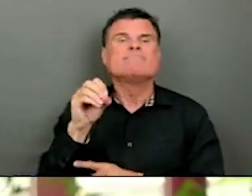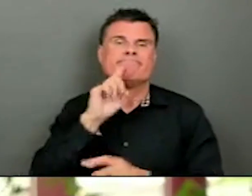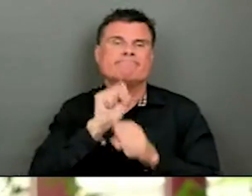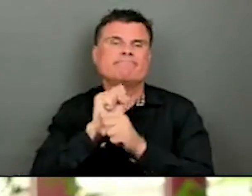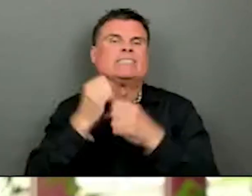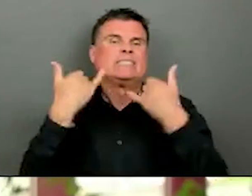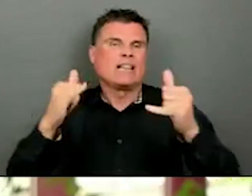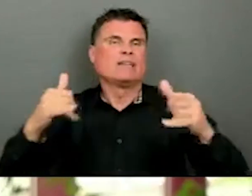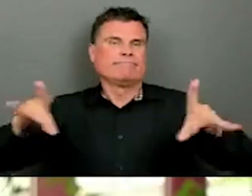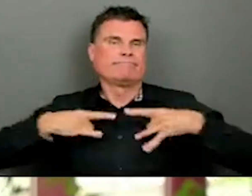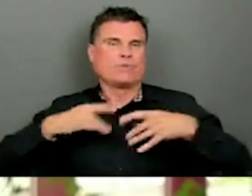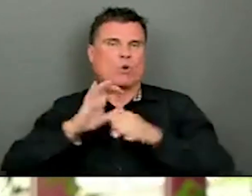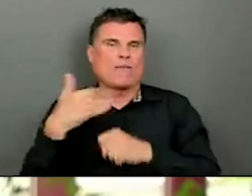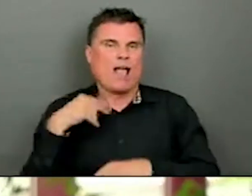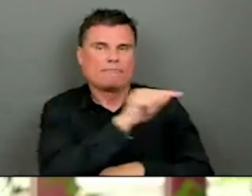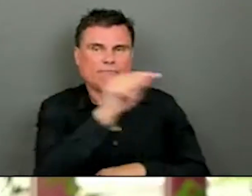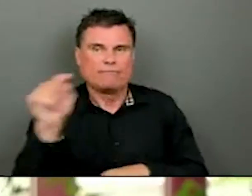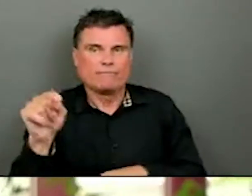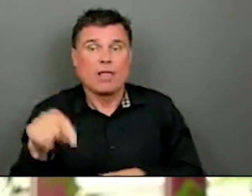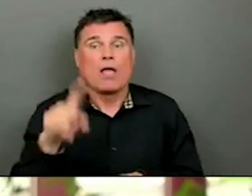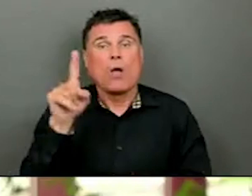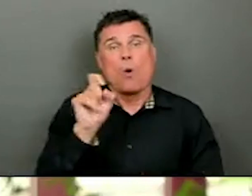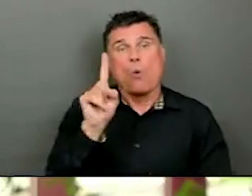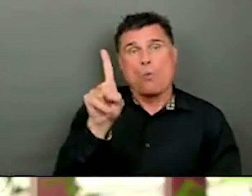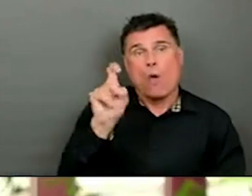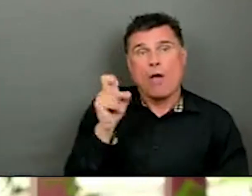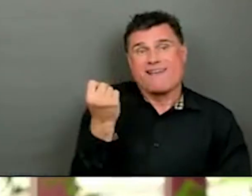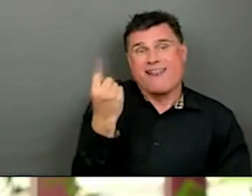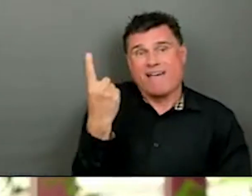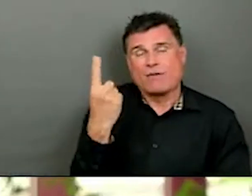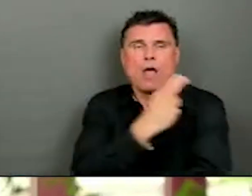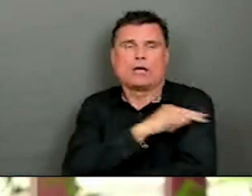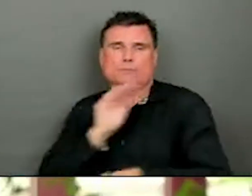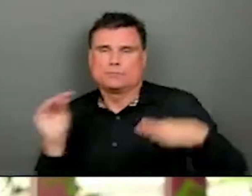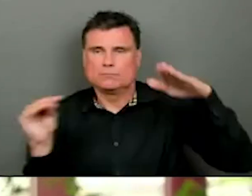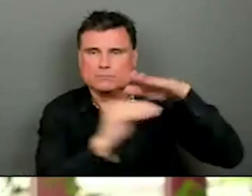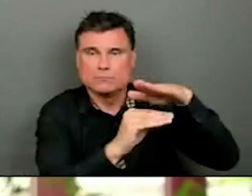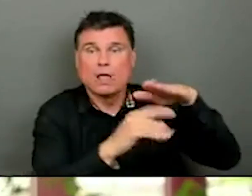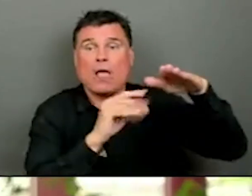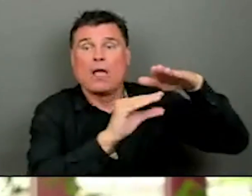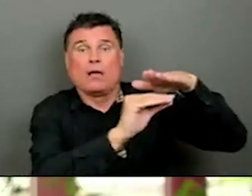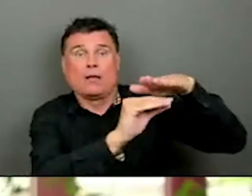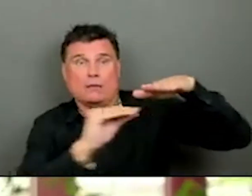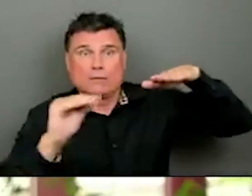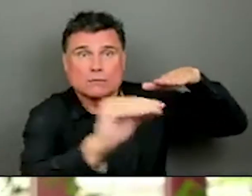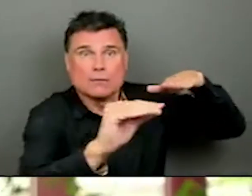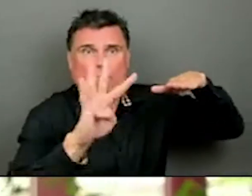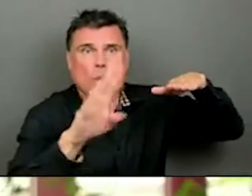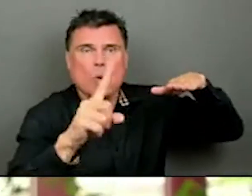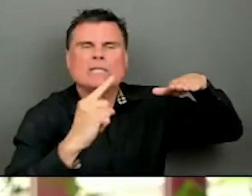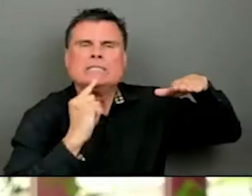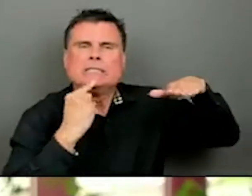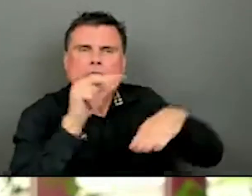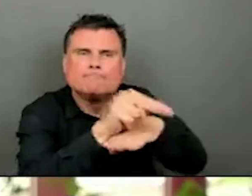111 people are in hospital, 41 of whom are in critical care or ICU, and